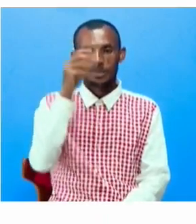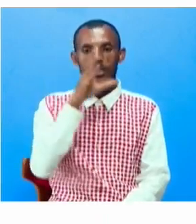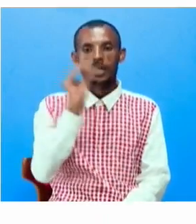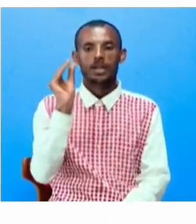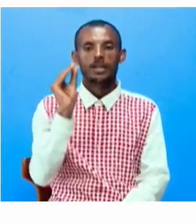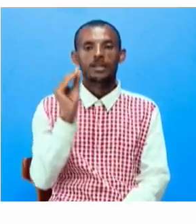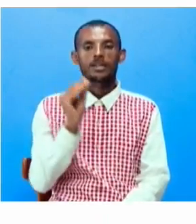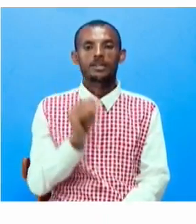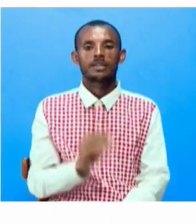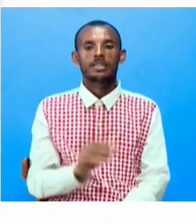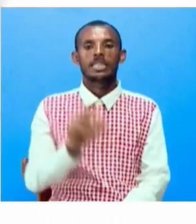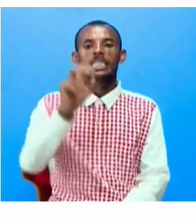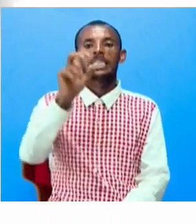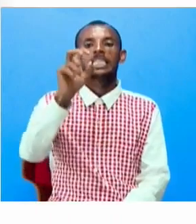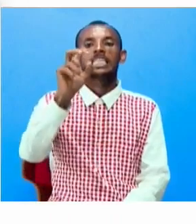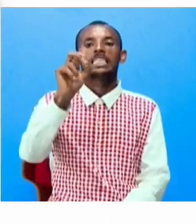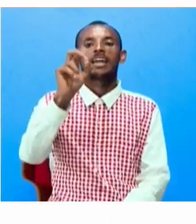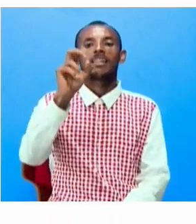30